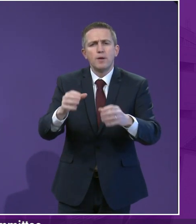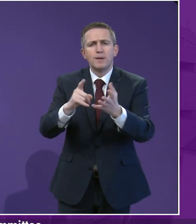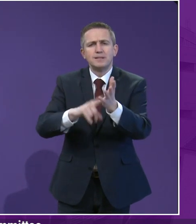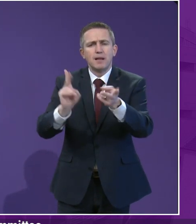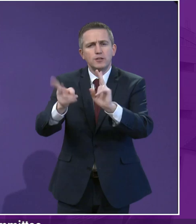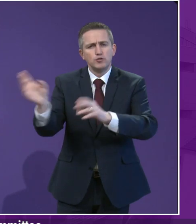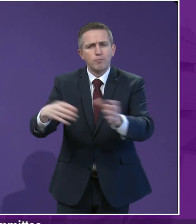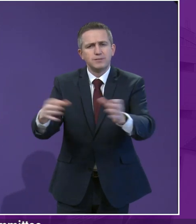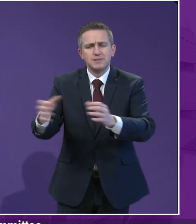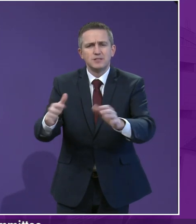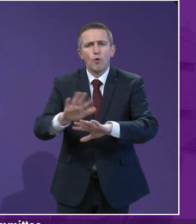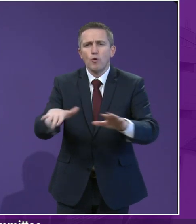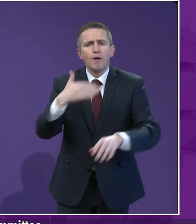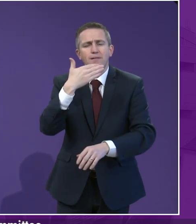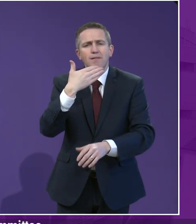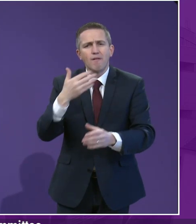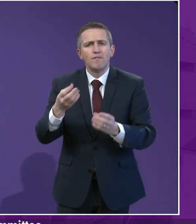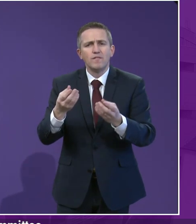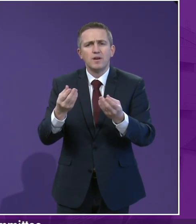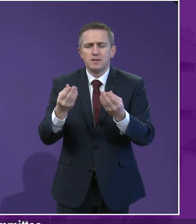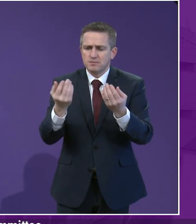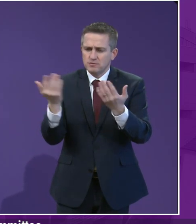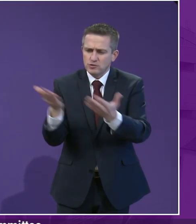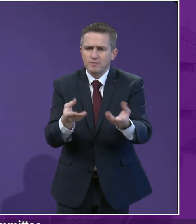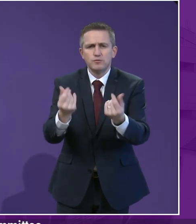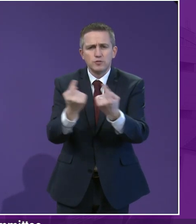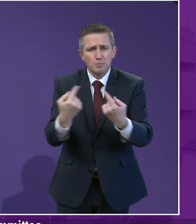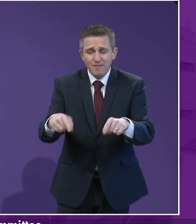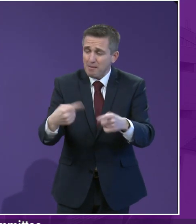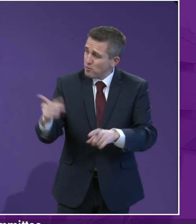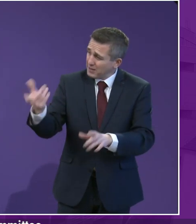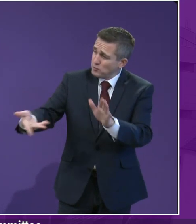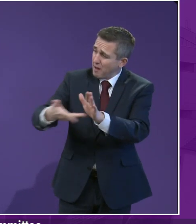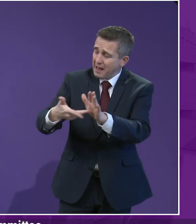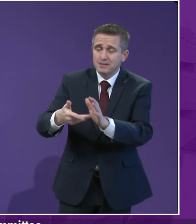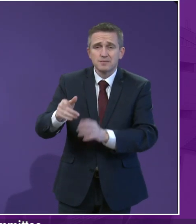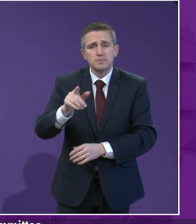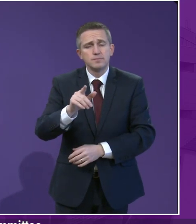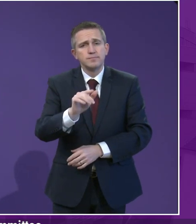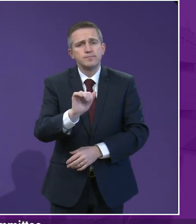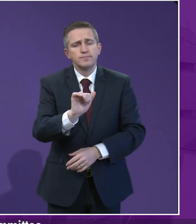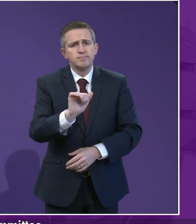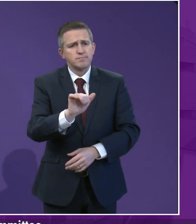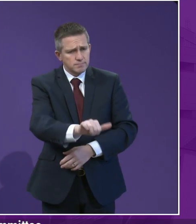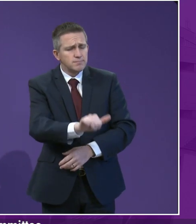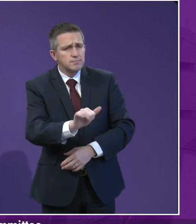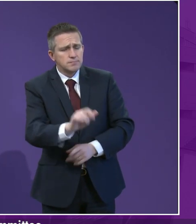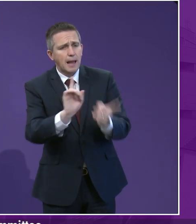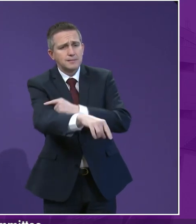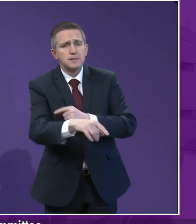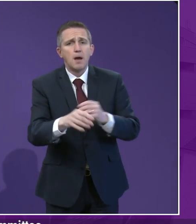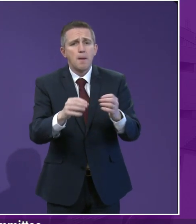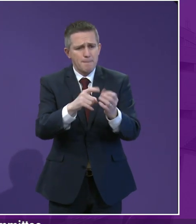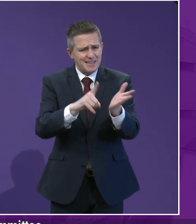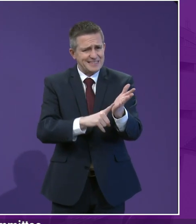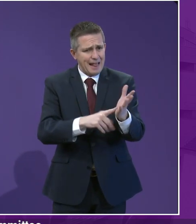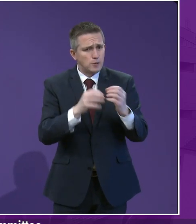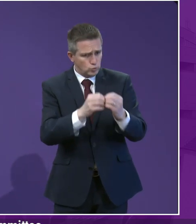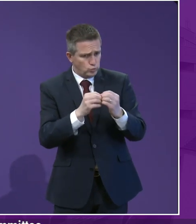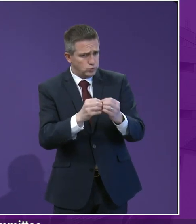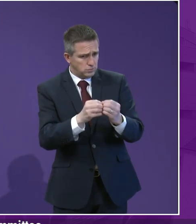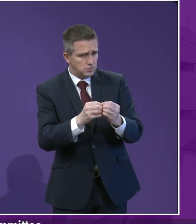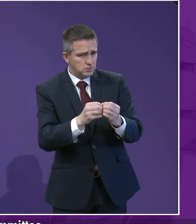just reflecting back on the evidence you gave a while ago about certain pieces of equipment not being available at St Andrews and maybe BSL not being available at St